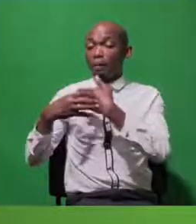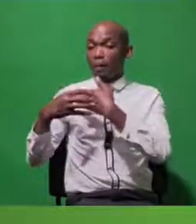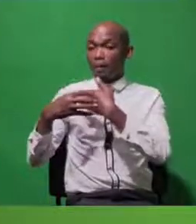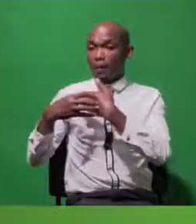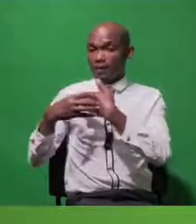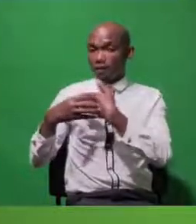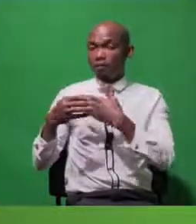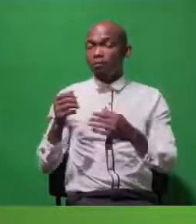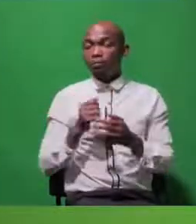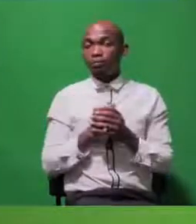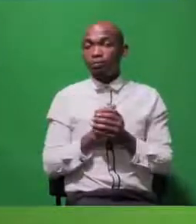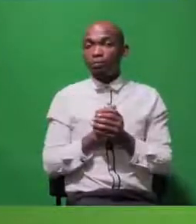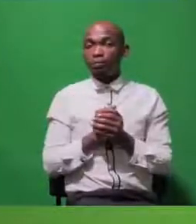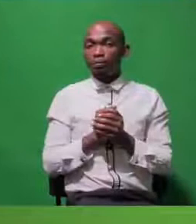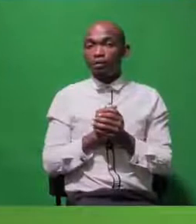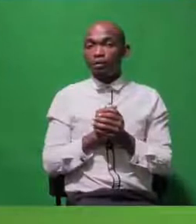shape,